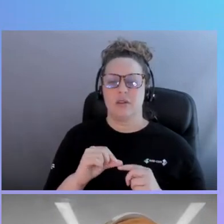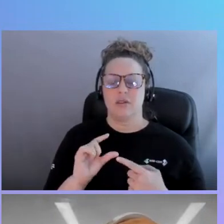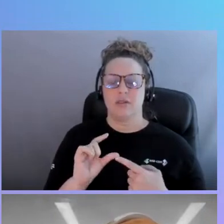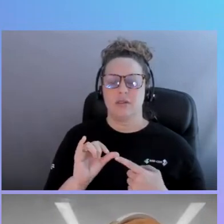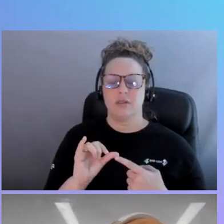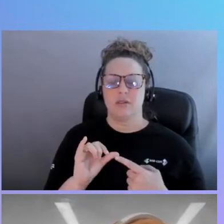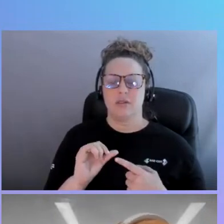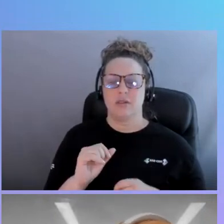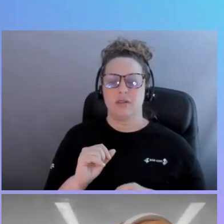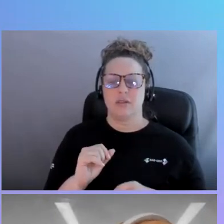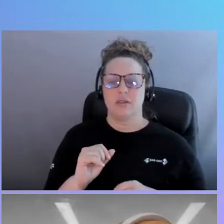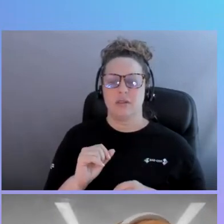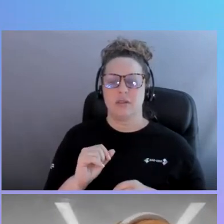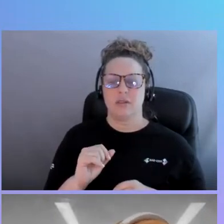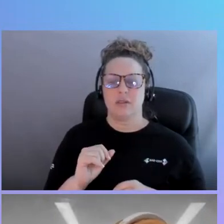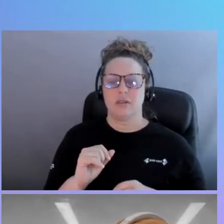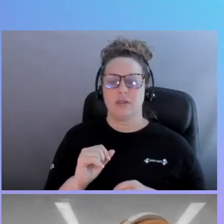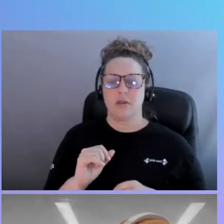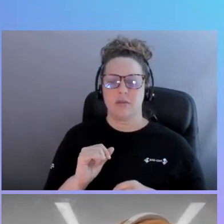oh,